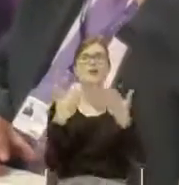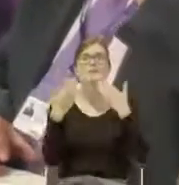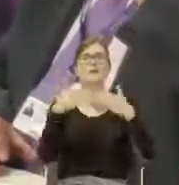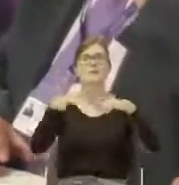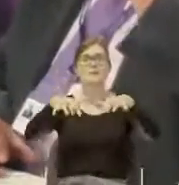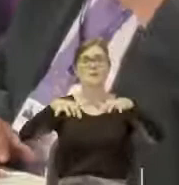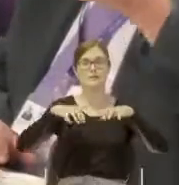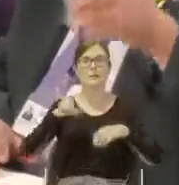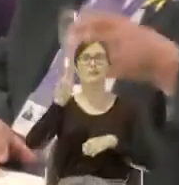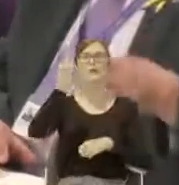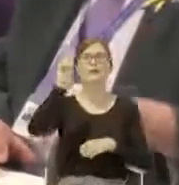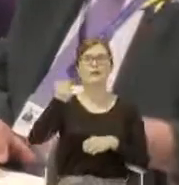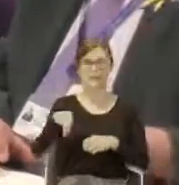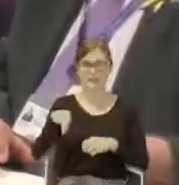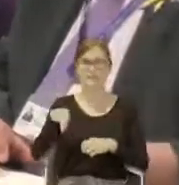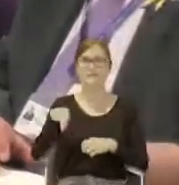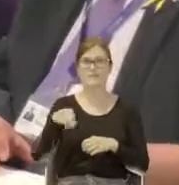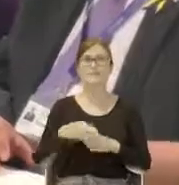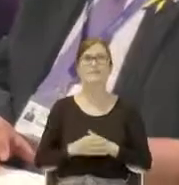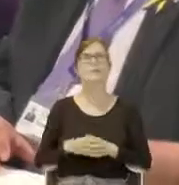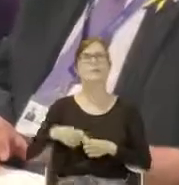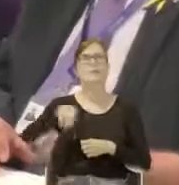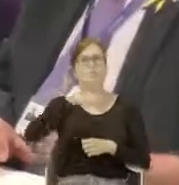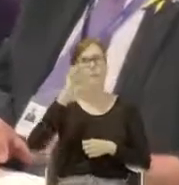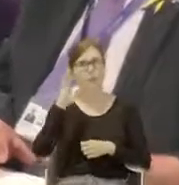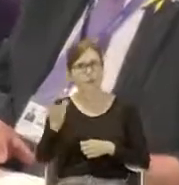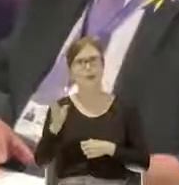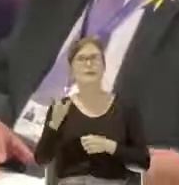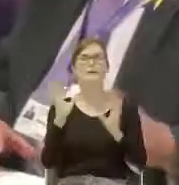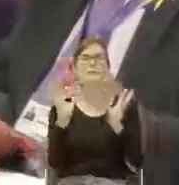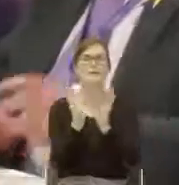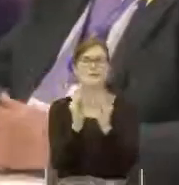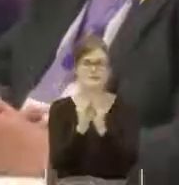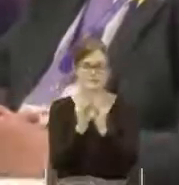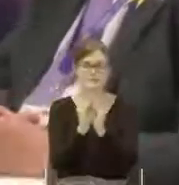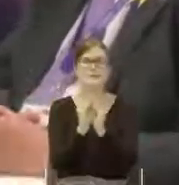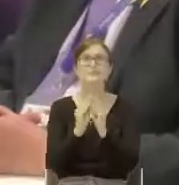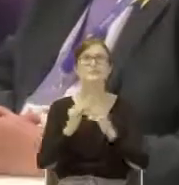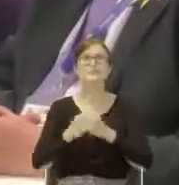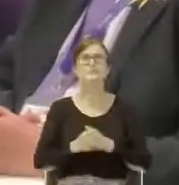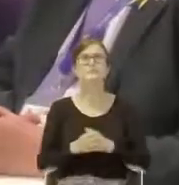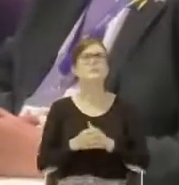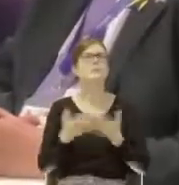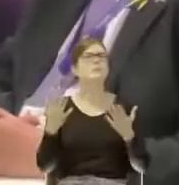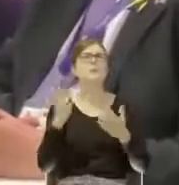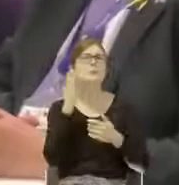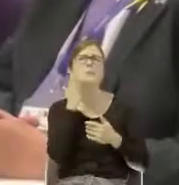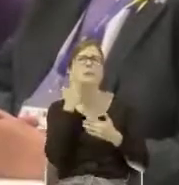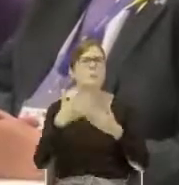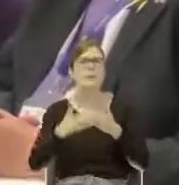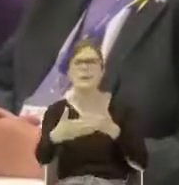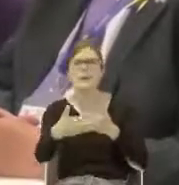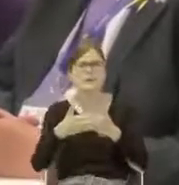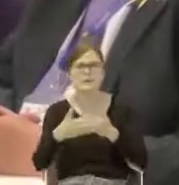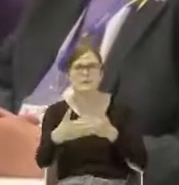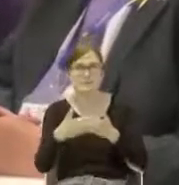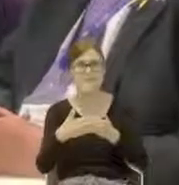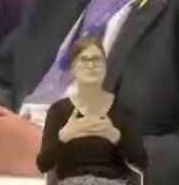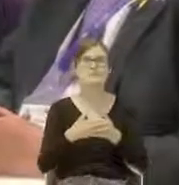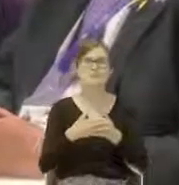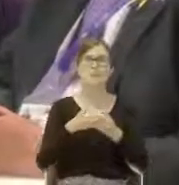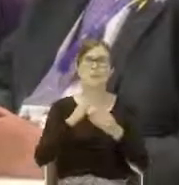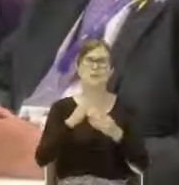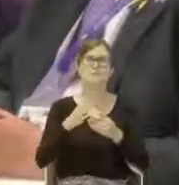SDG 11 will be among the global goal to be reviewed at the high-level political forum. In addition,